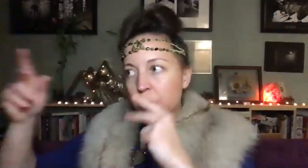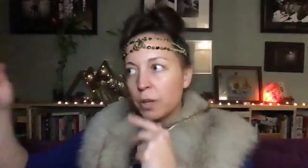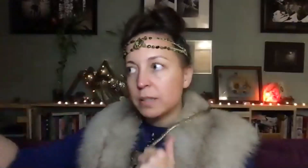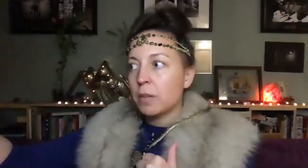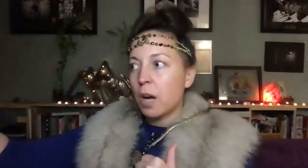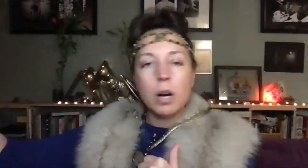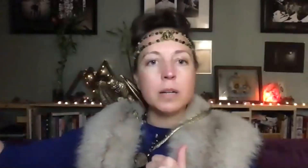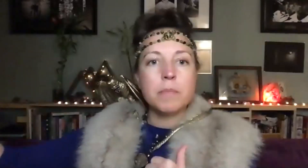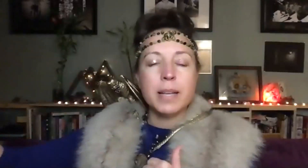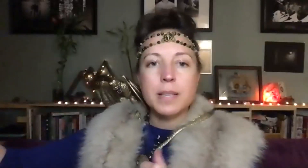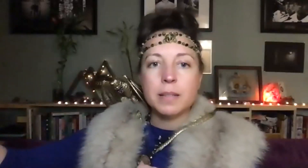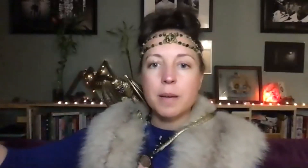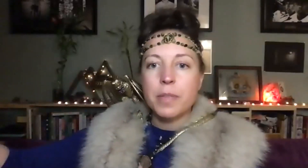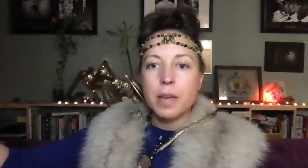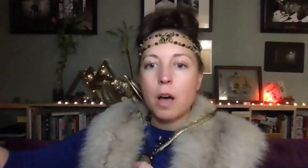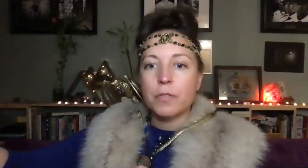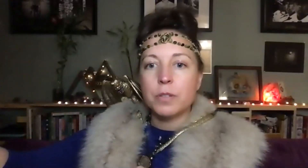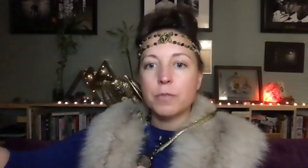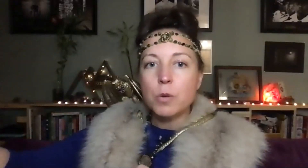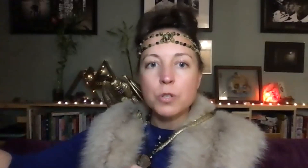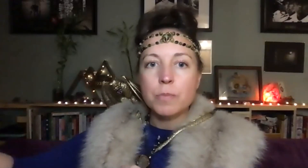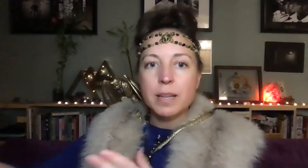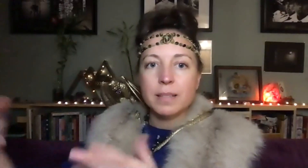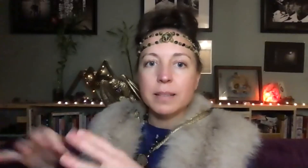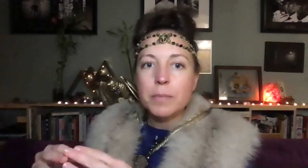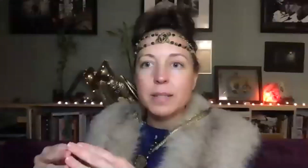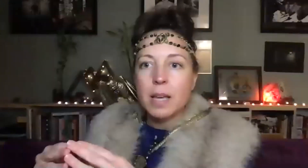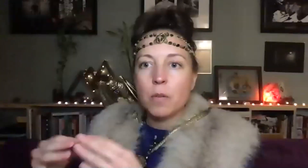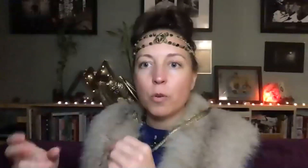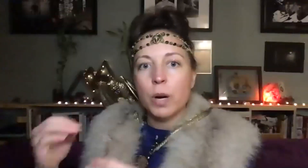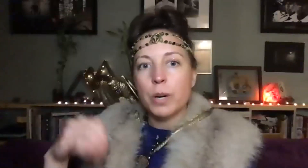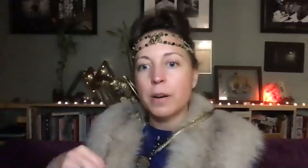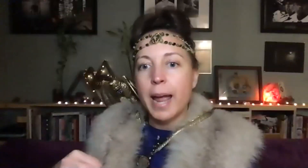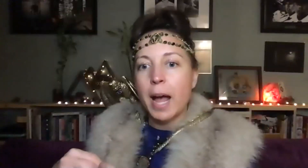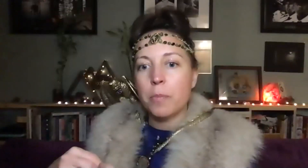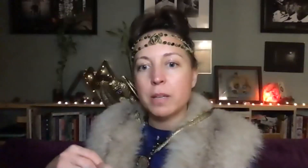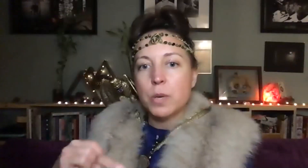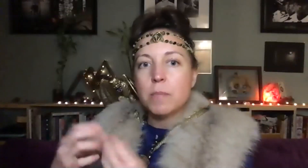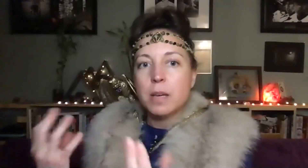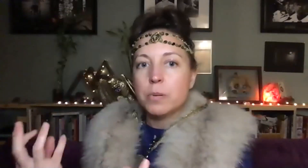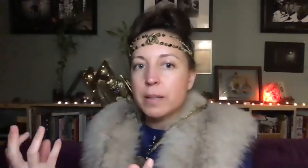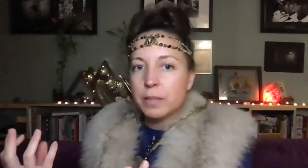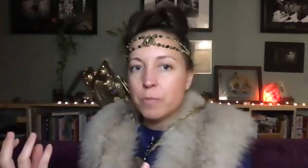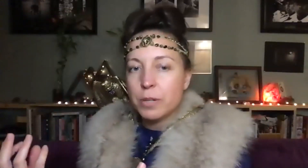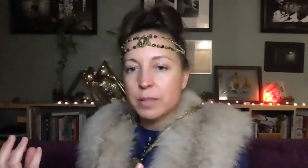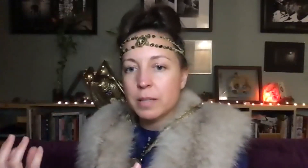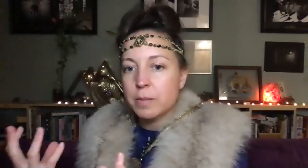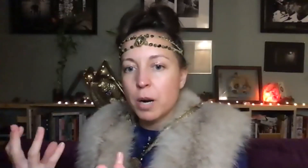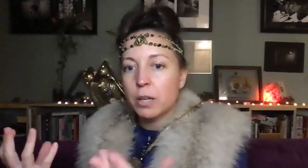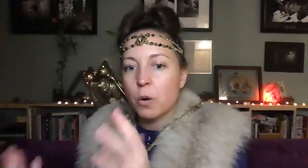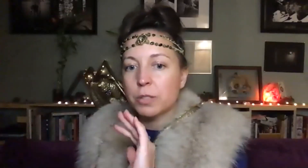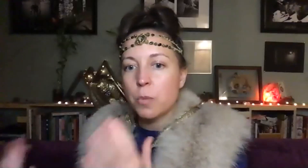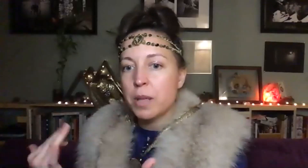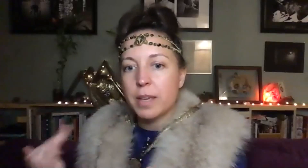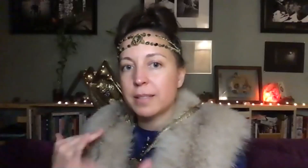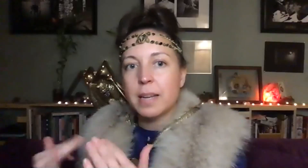we do ourselves harm by seeing something off into the future, because it's limiting for where we are now, because we can be a completely different person